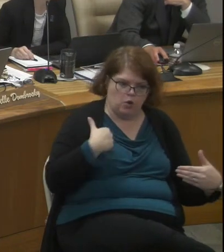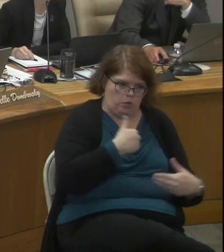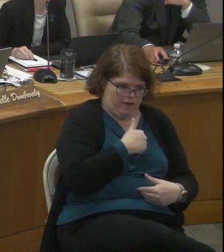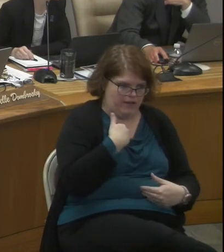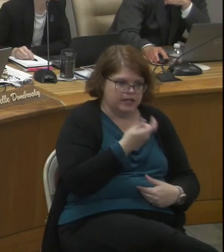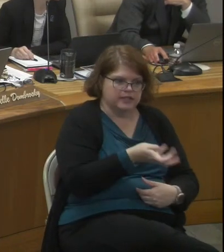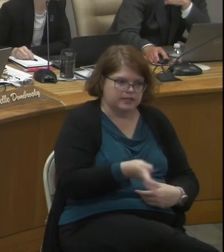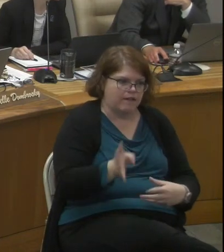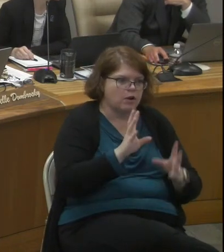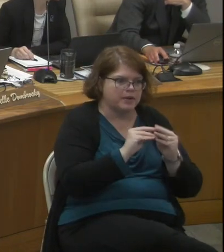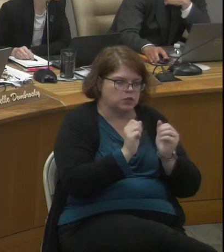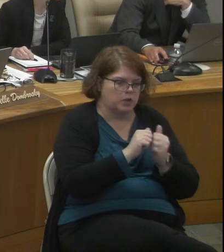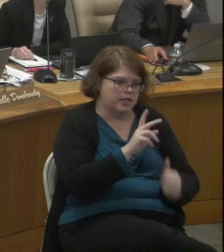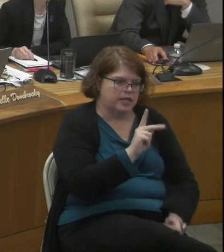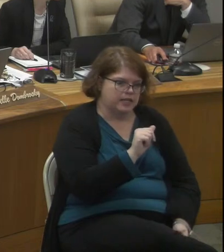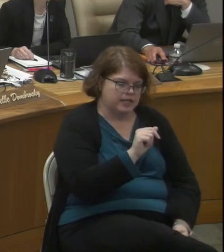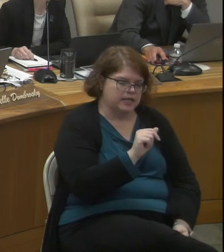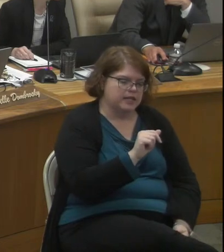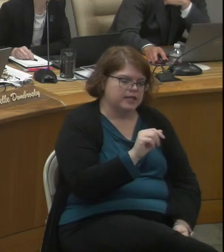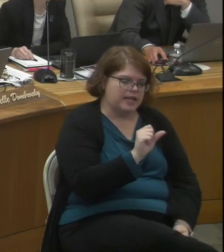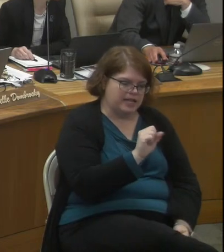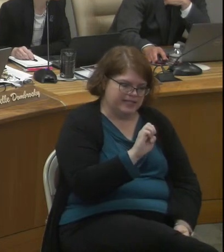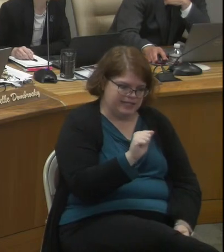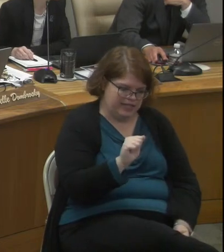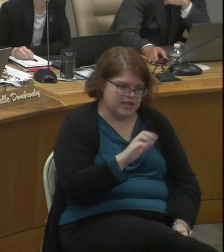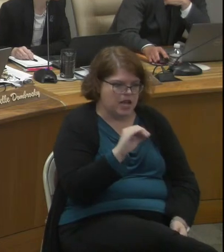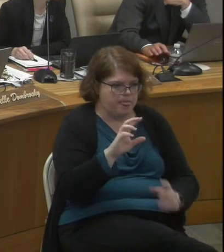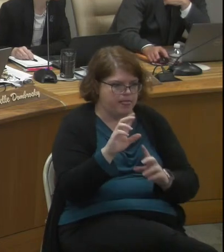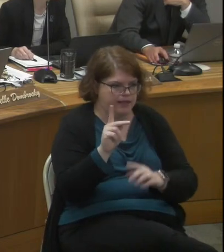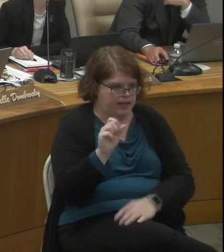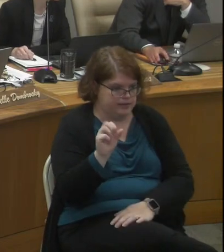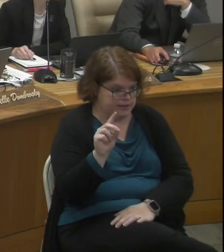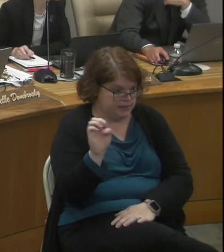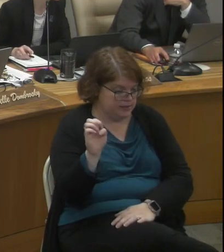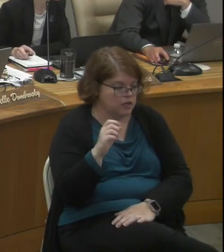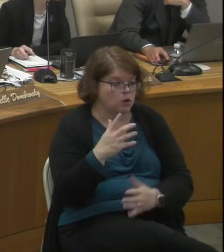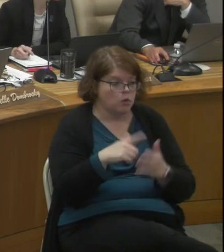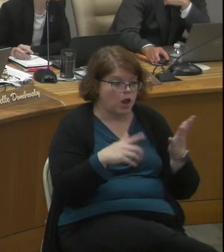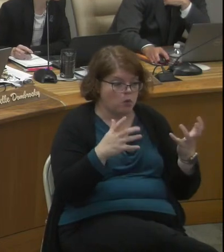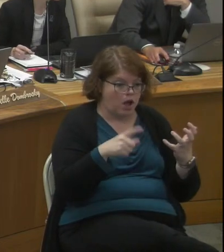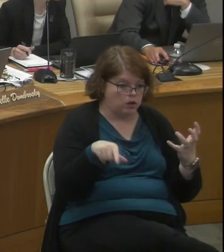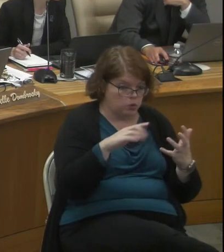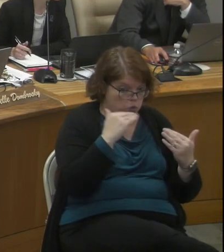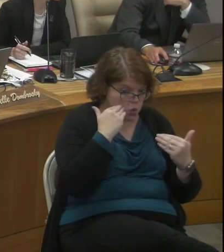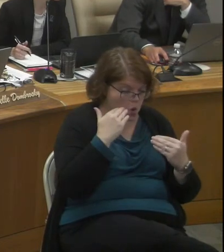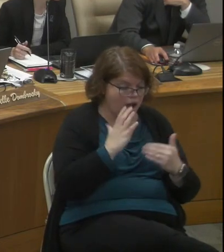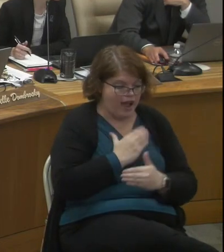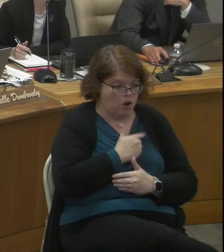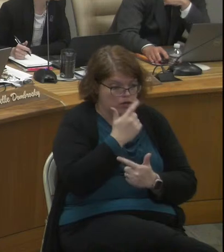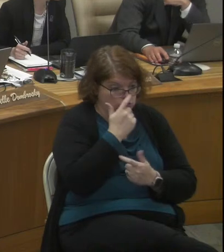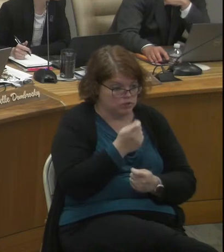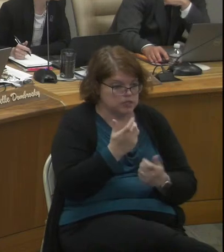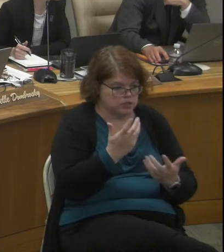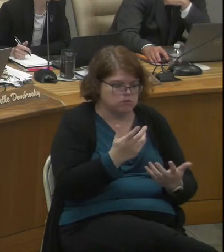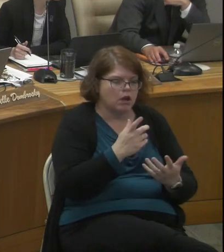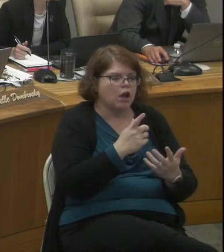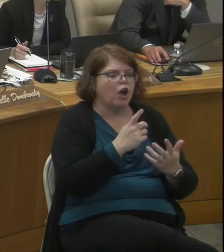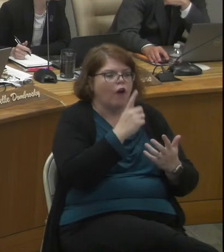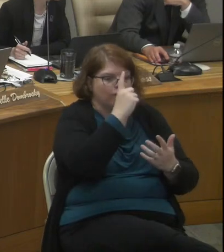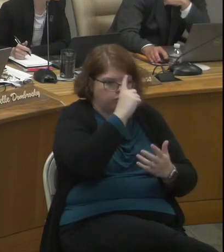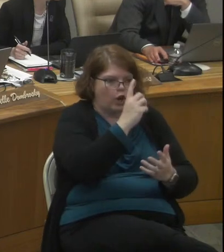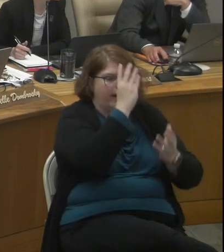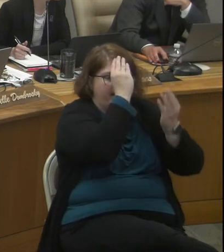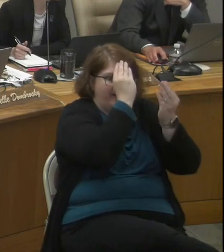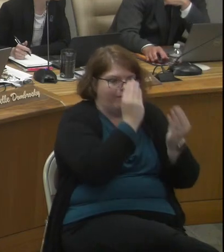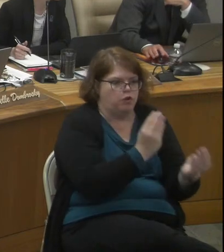several meetings with Casey in the department and really what I just want the department and the board to know is that that our interests are our information we're